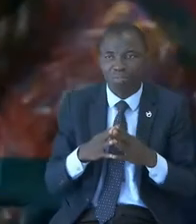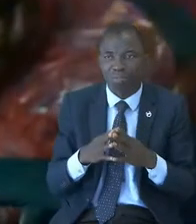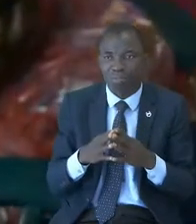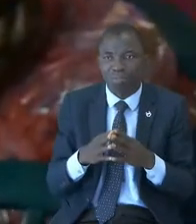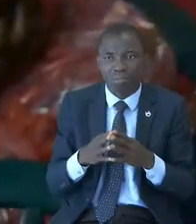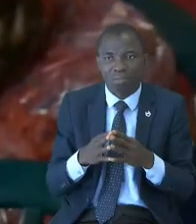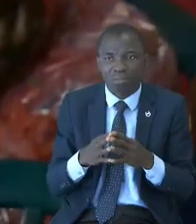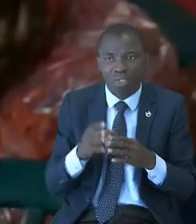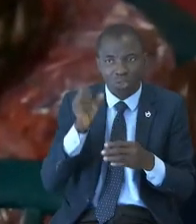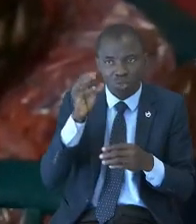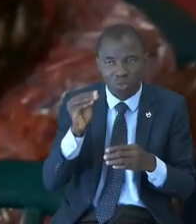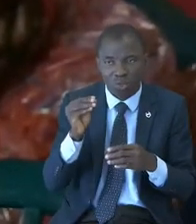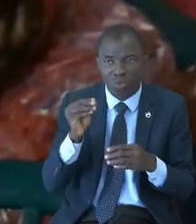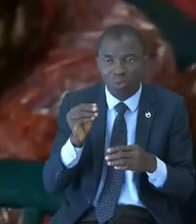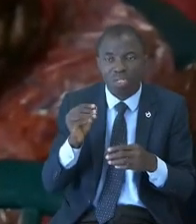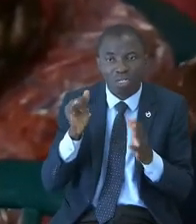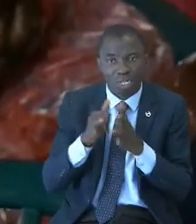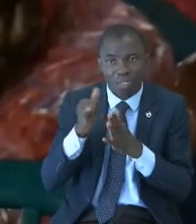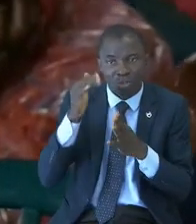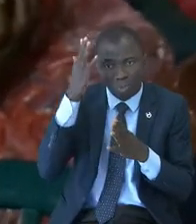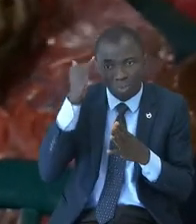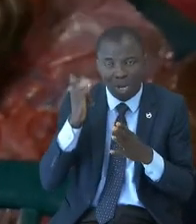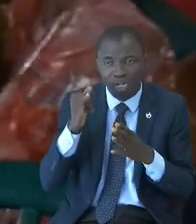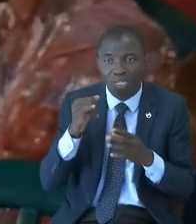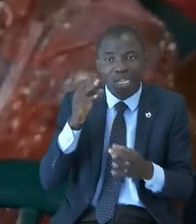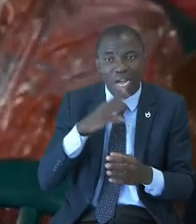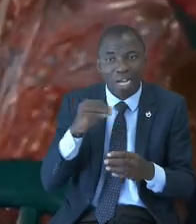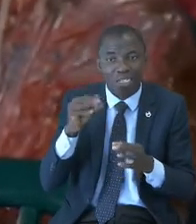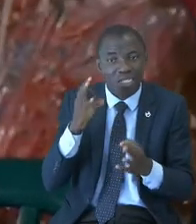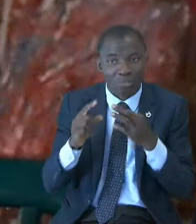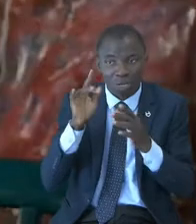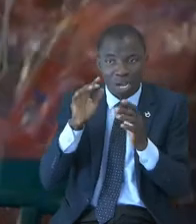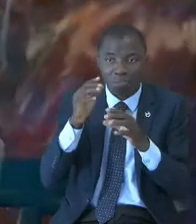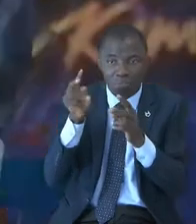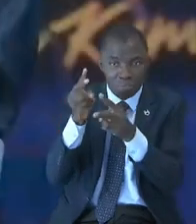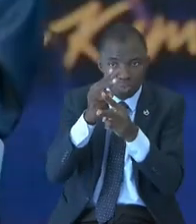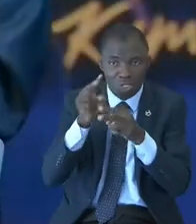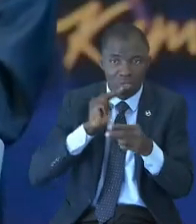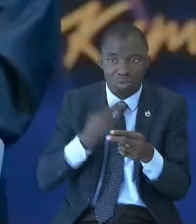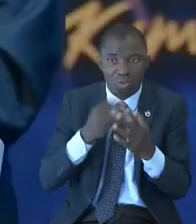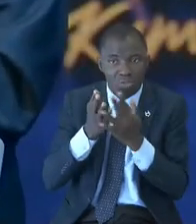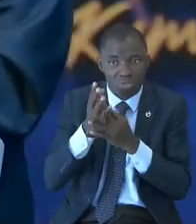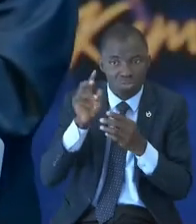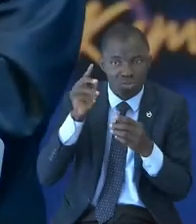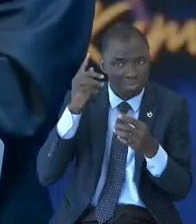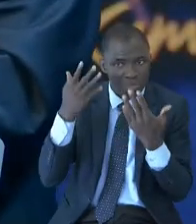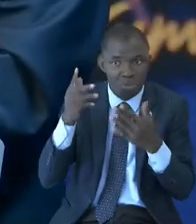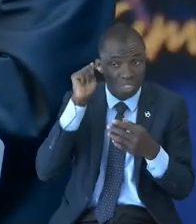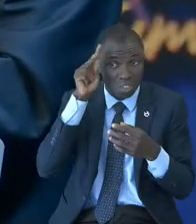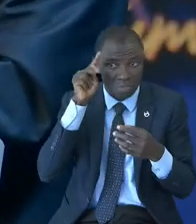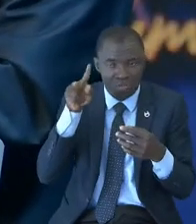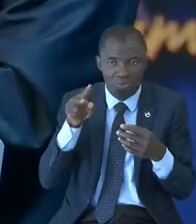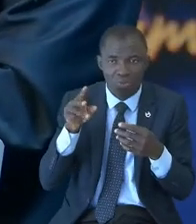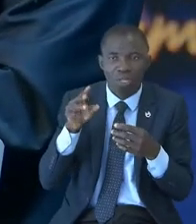SMS or through WhatsApp to this number. SMS or WhatsApp to this number,